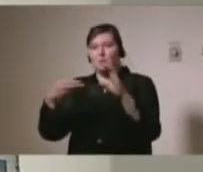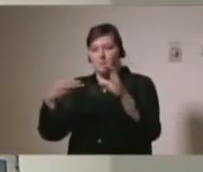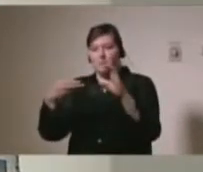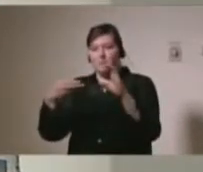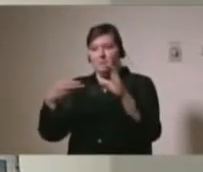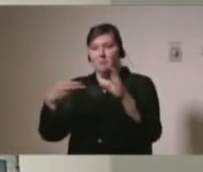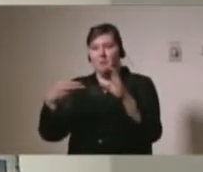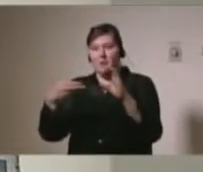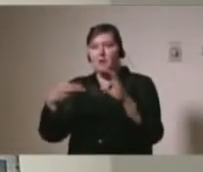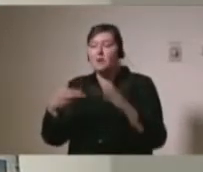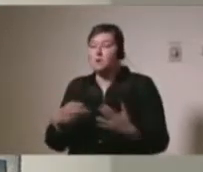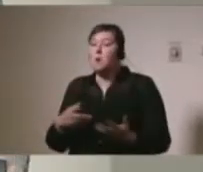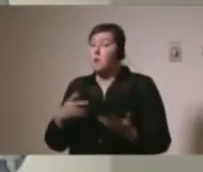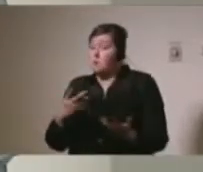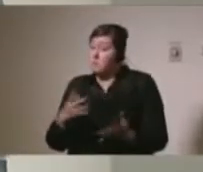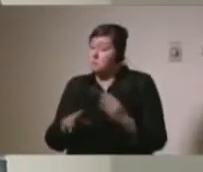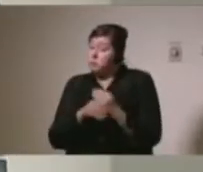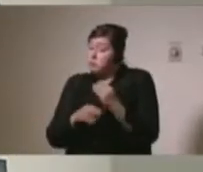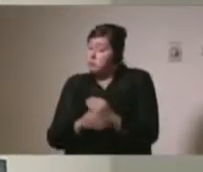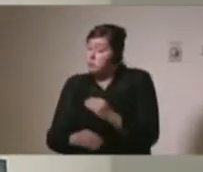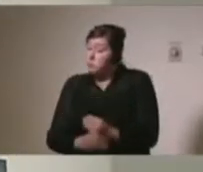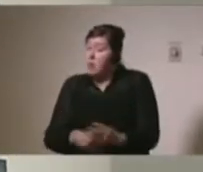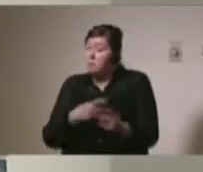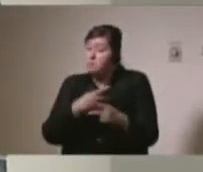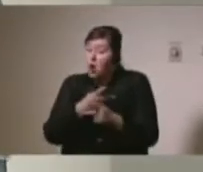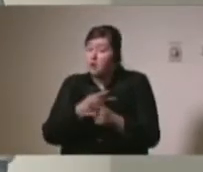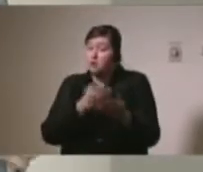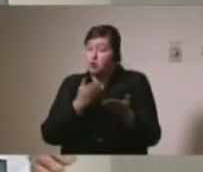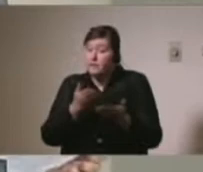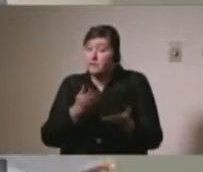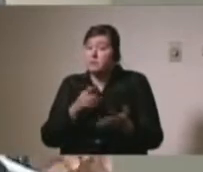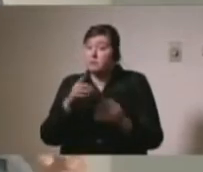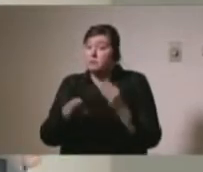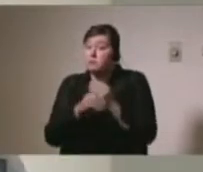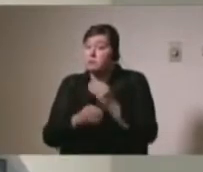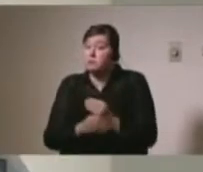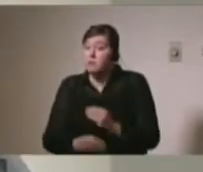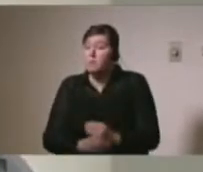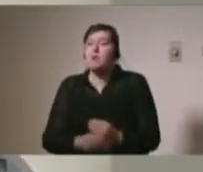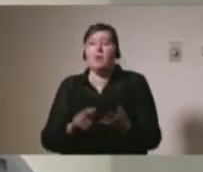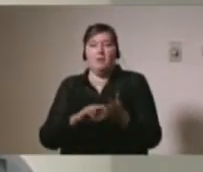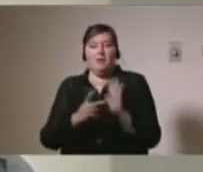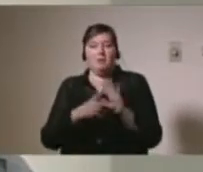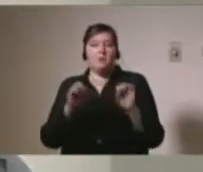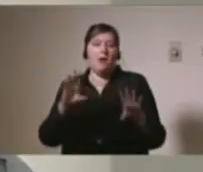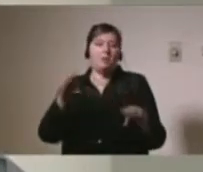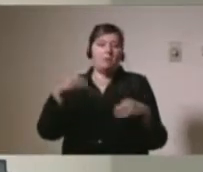So we were able to diversify our services, offering financial and